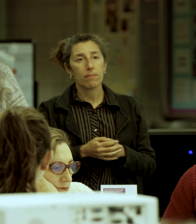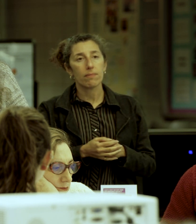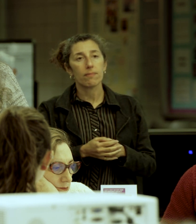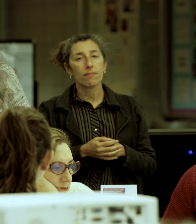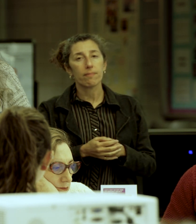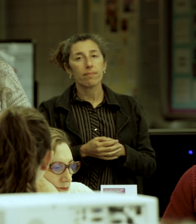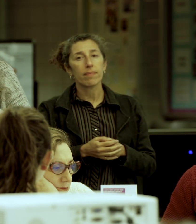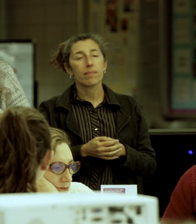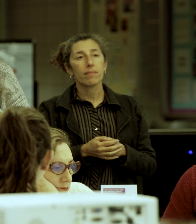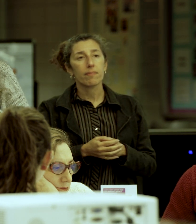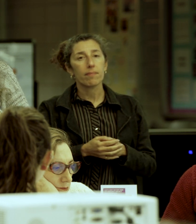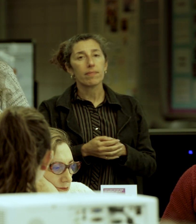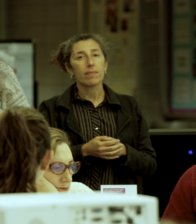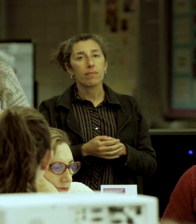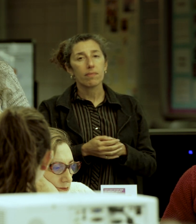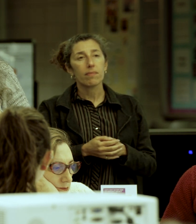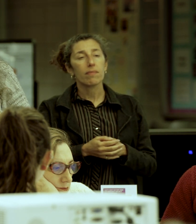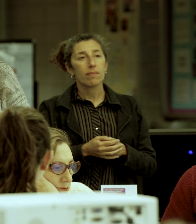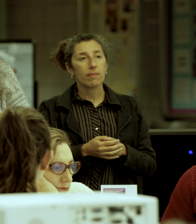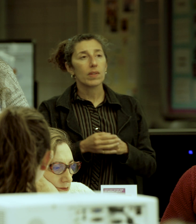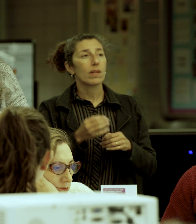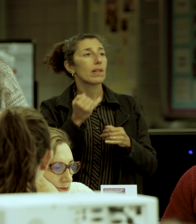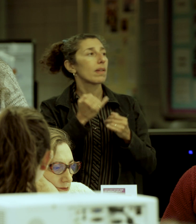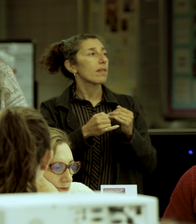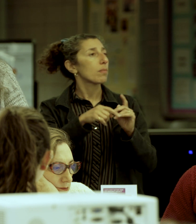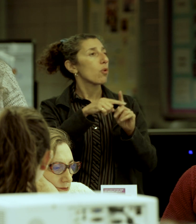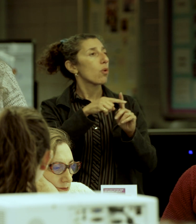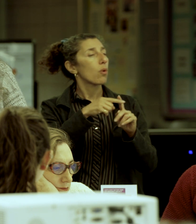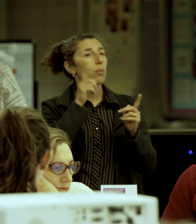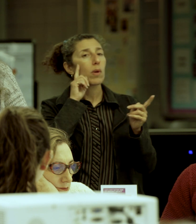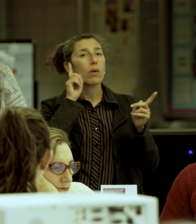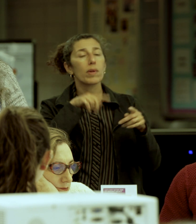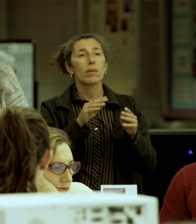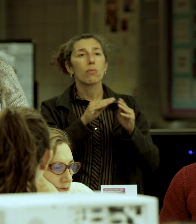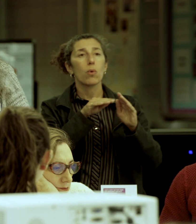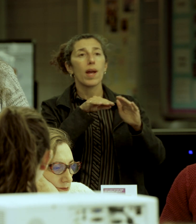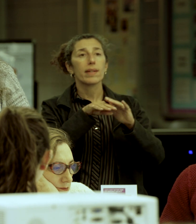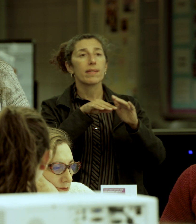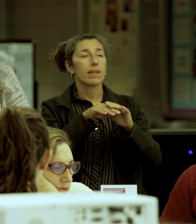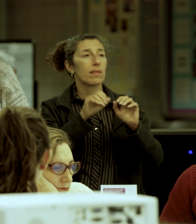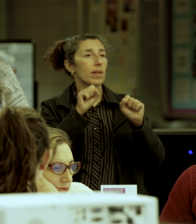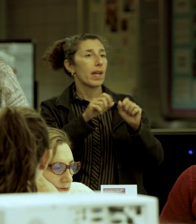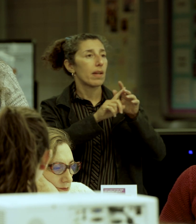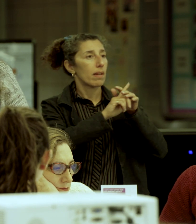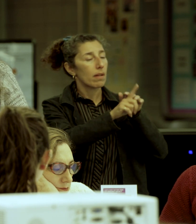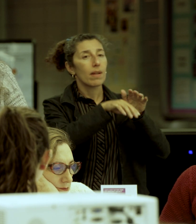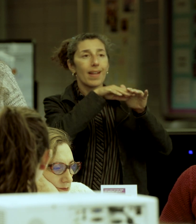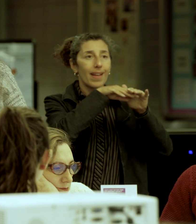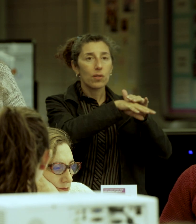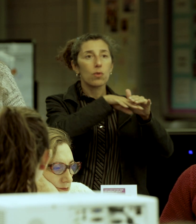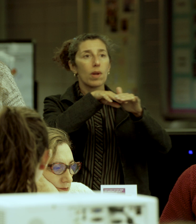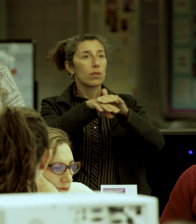the sort of pros, I'll end on a high note here, is the more access that seems to be indicated in the plans, more trees and